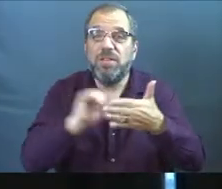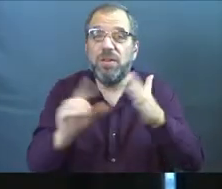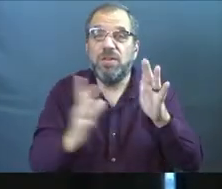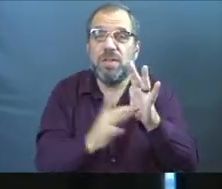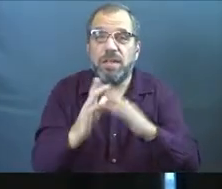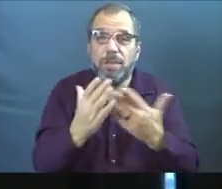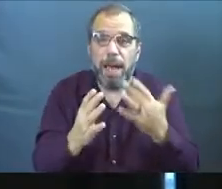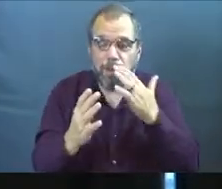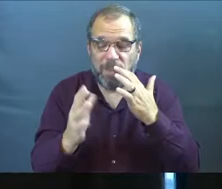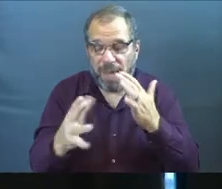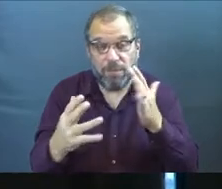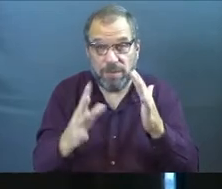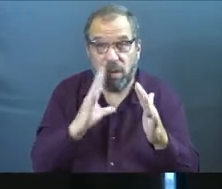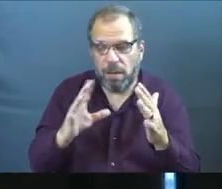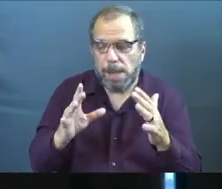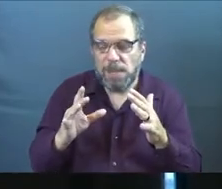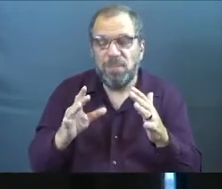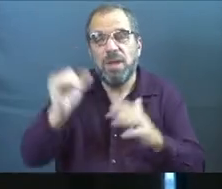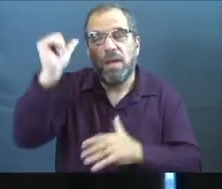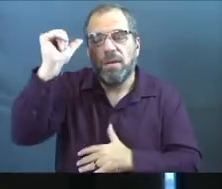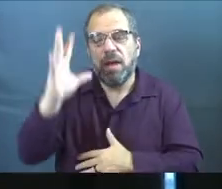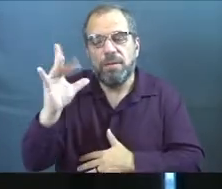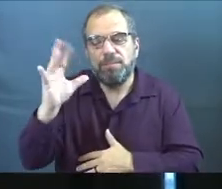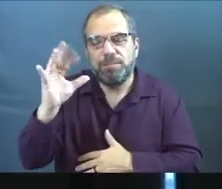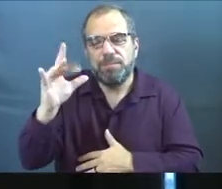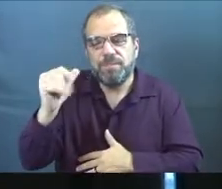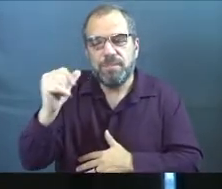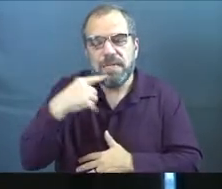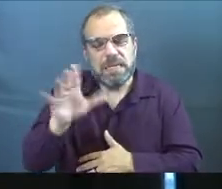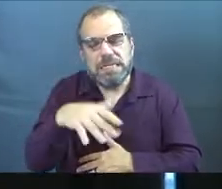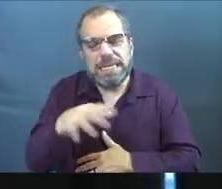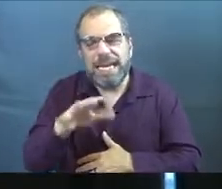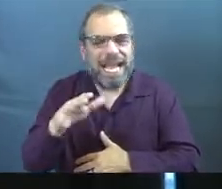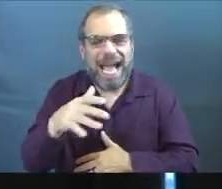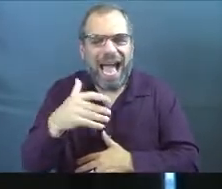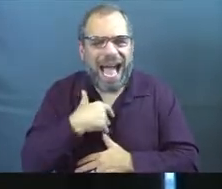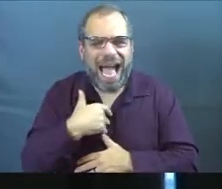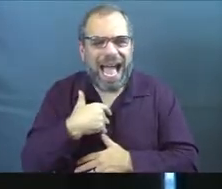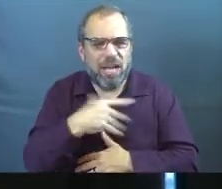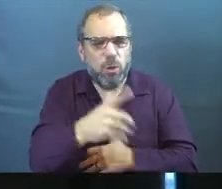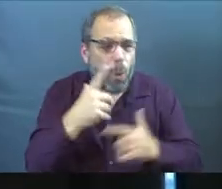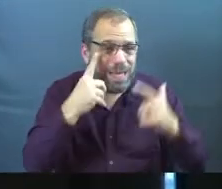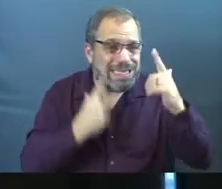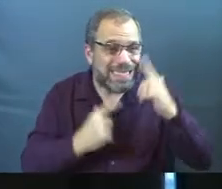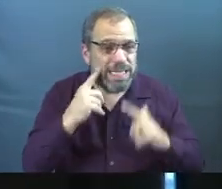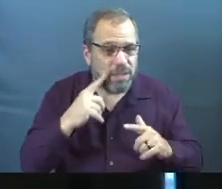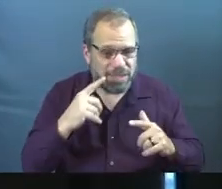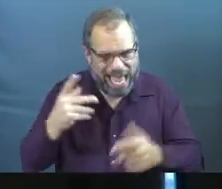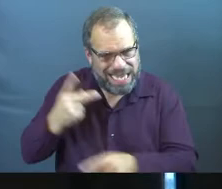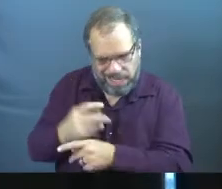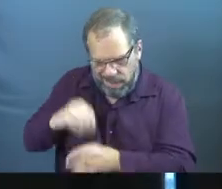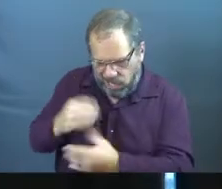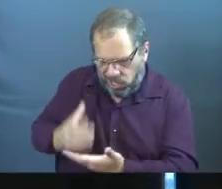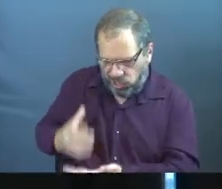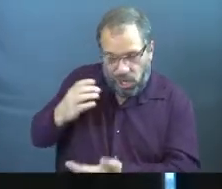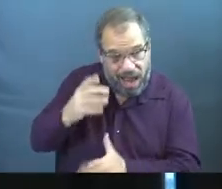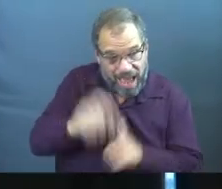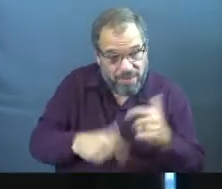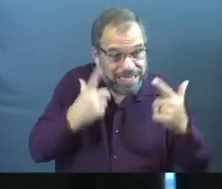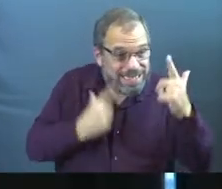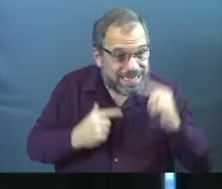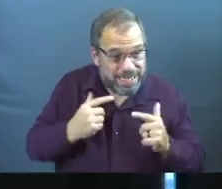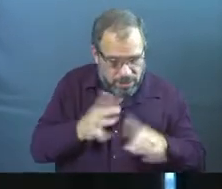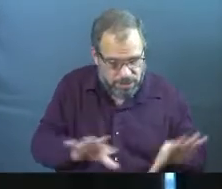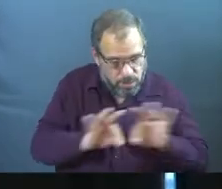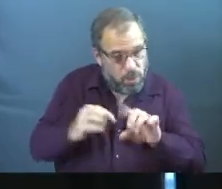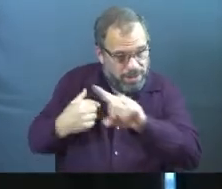scripture where it talks, and we've referenced this before, but we see that God says, hey, I keep your tears in a jar. Every tear you shed,